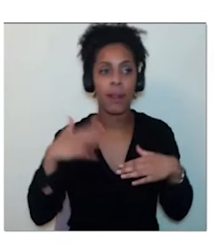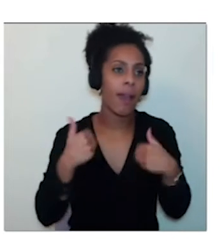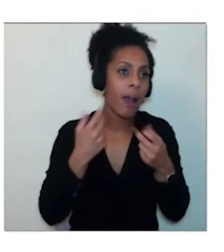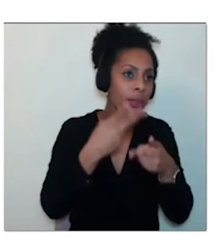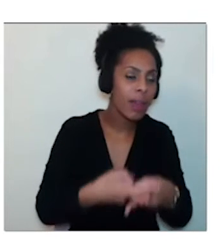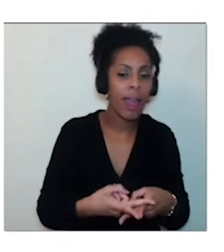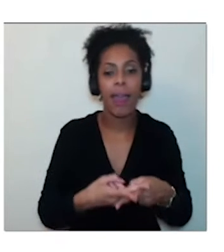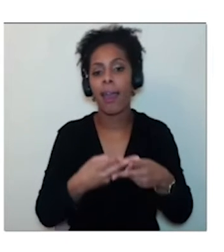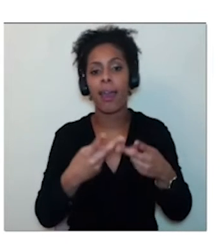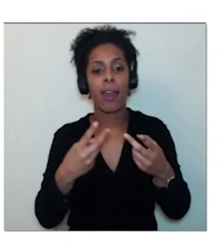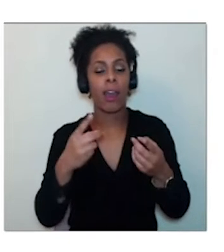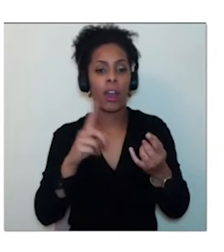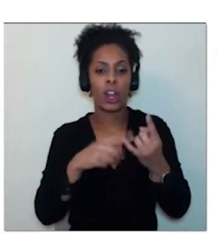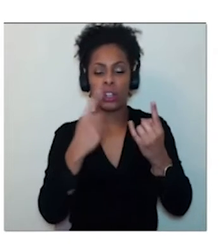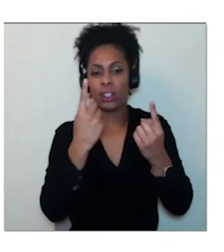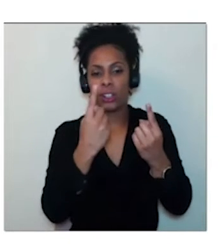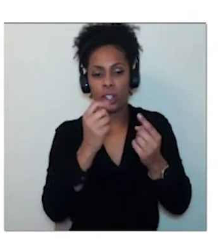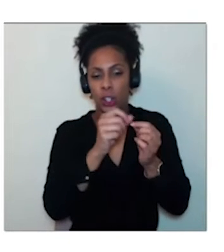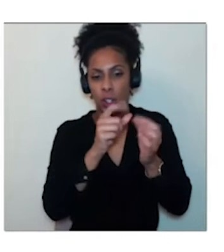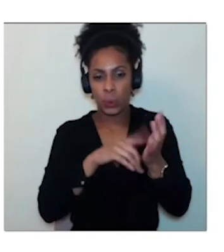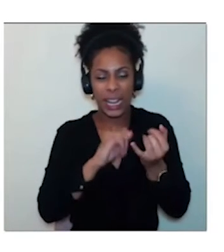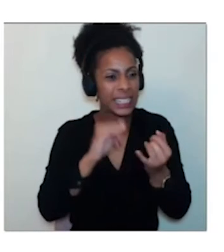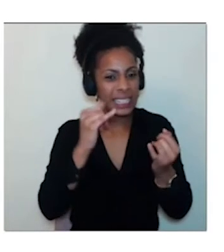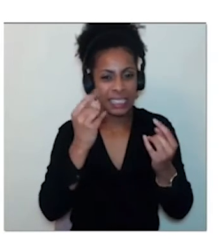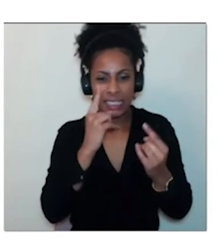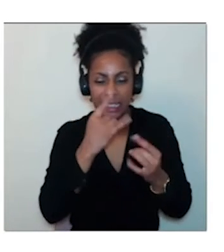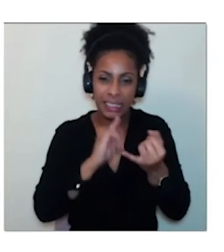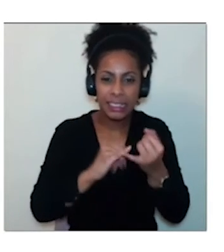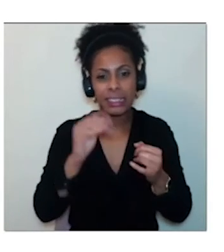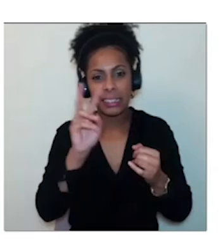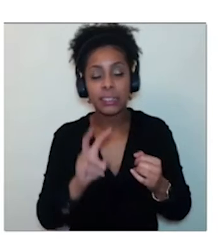on PDF for printed and digital communications.